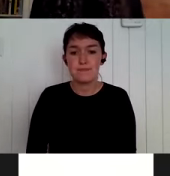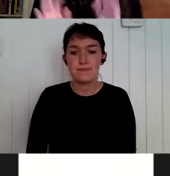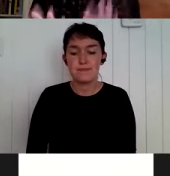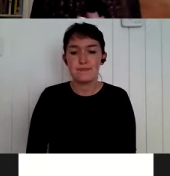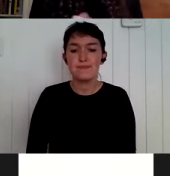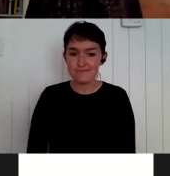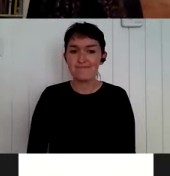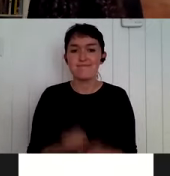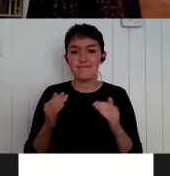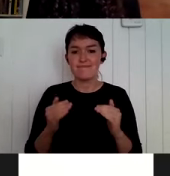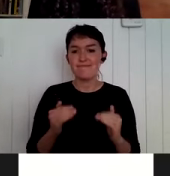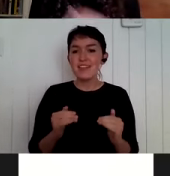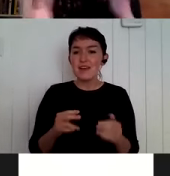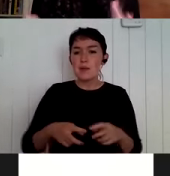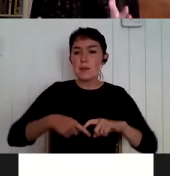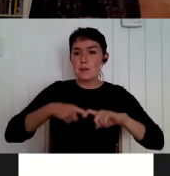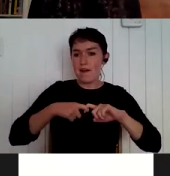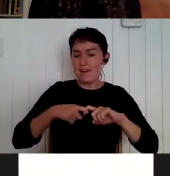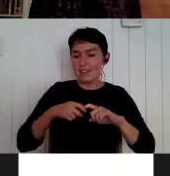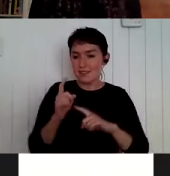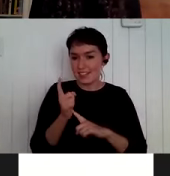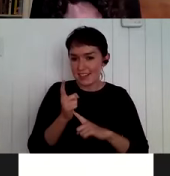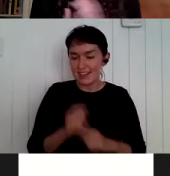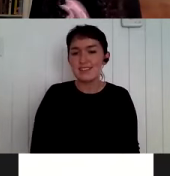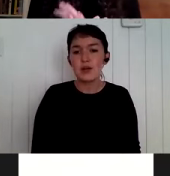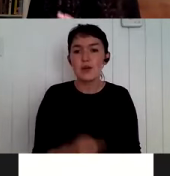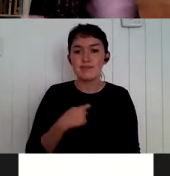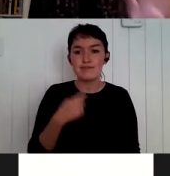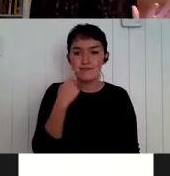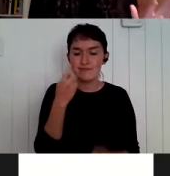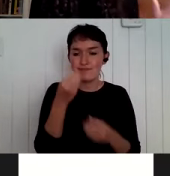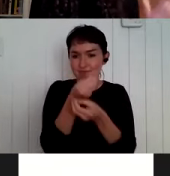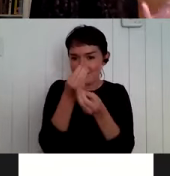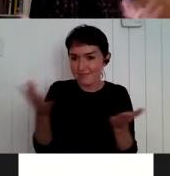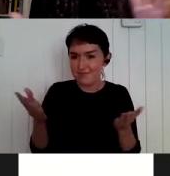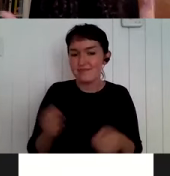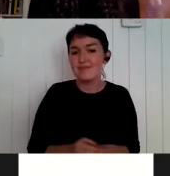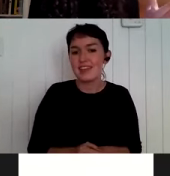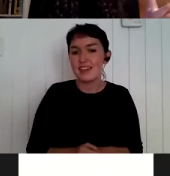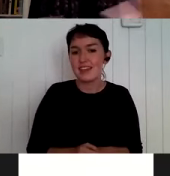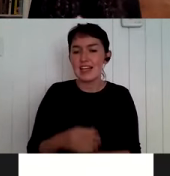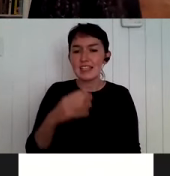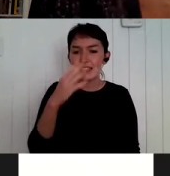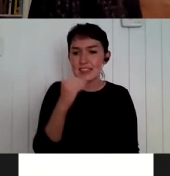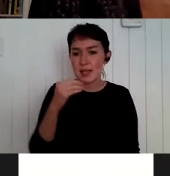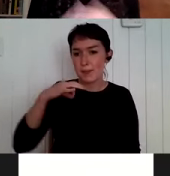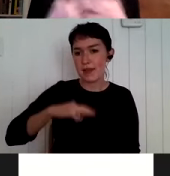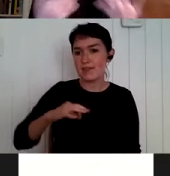Okay, so just to pause for a second, what I've just told you is that sleep benefits a lot of different types of memory